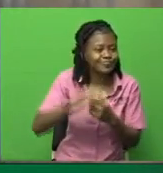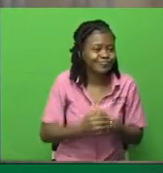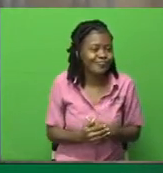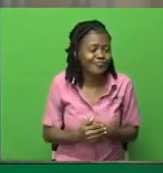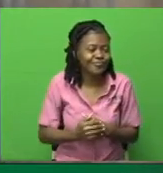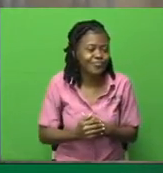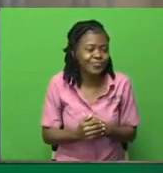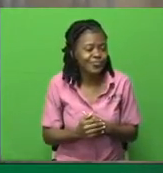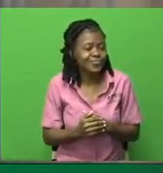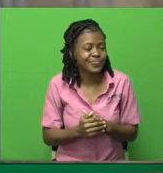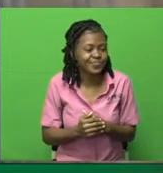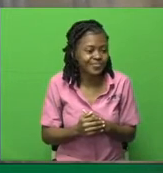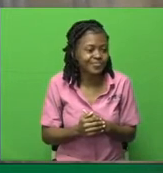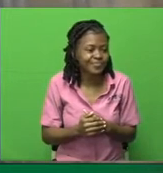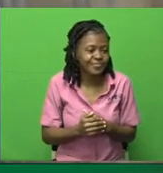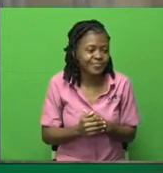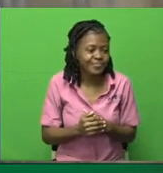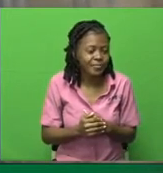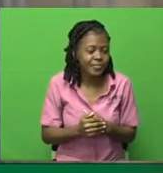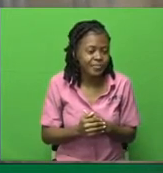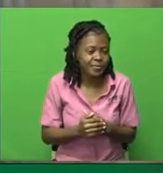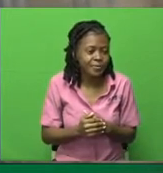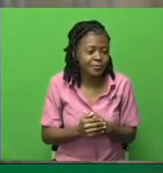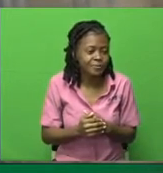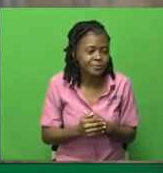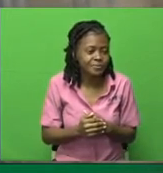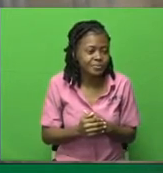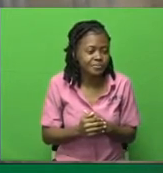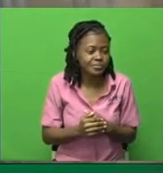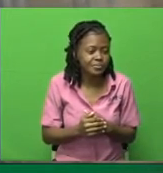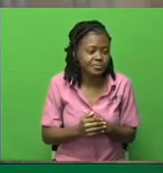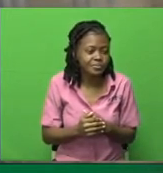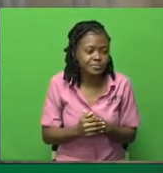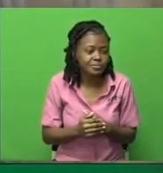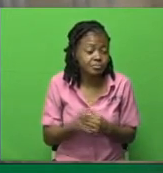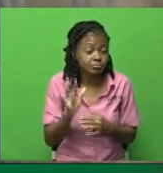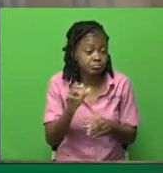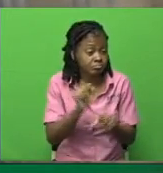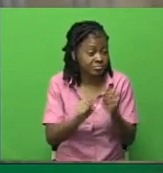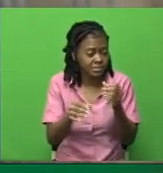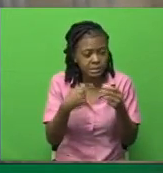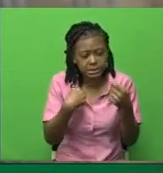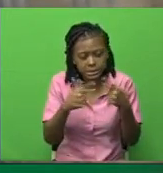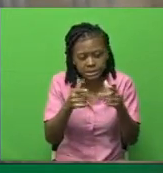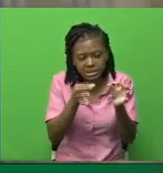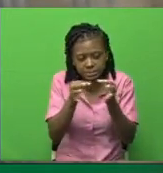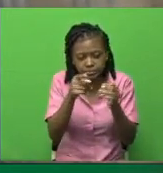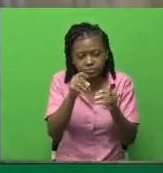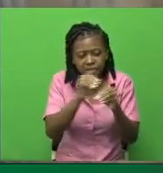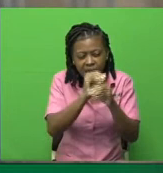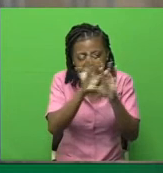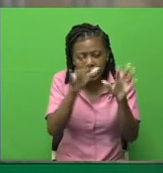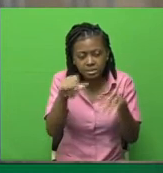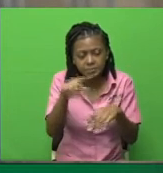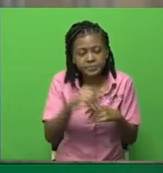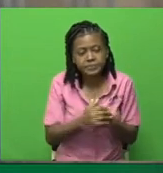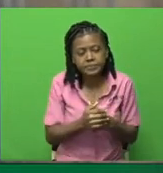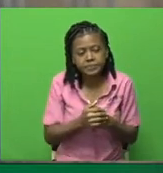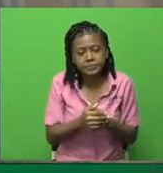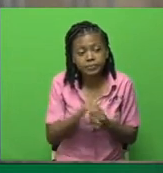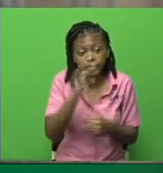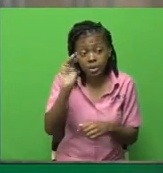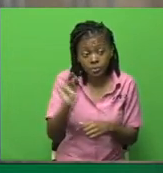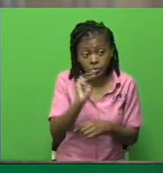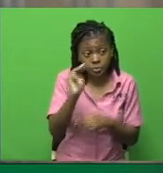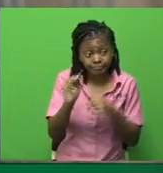total annual value total value of our savings so let me put this in perspective too last Monday Minister